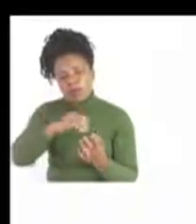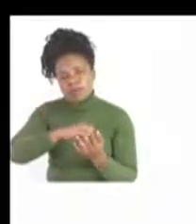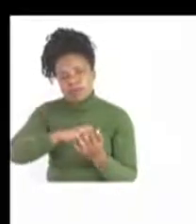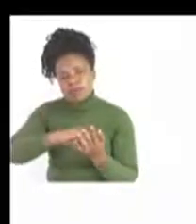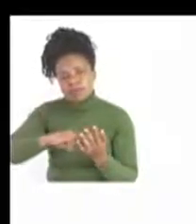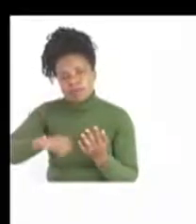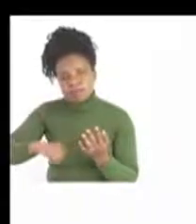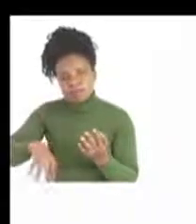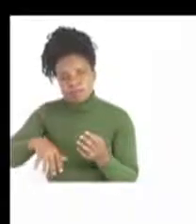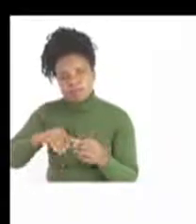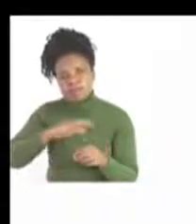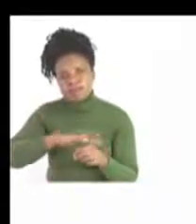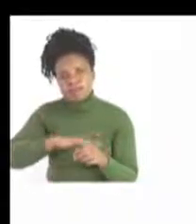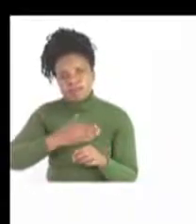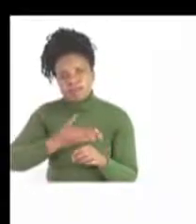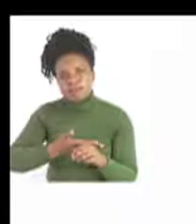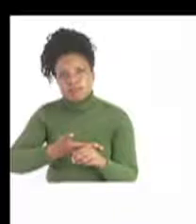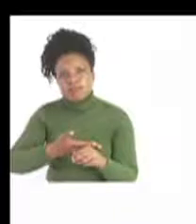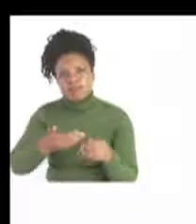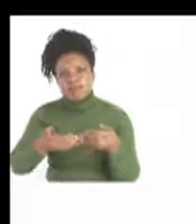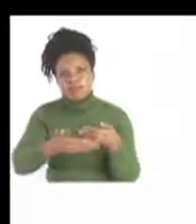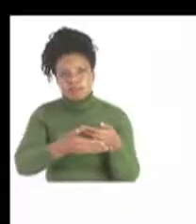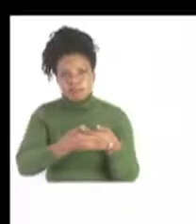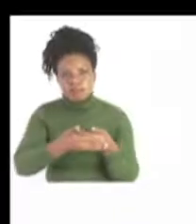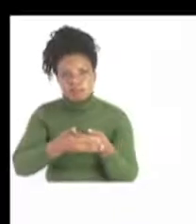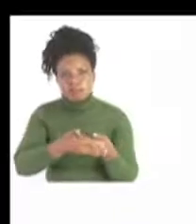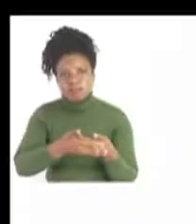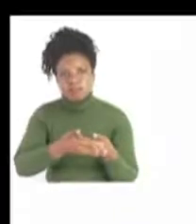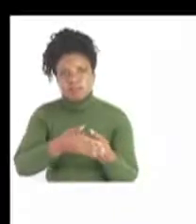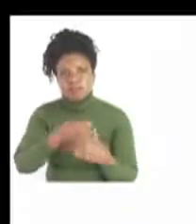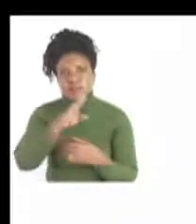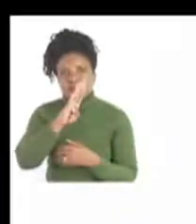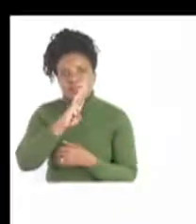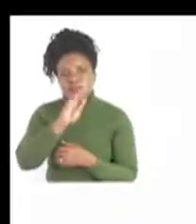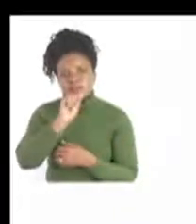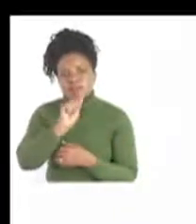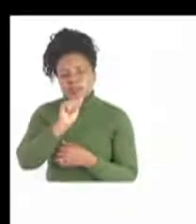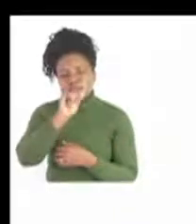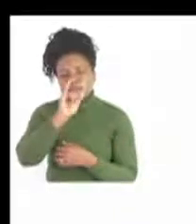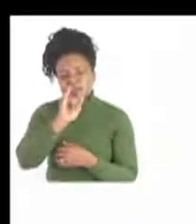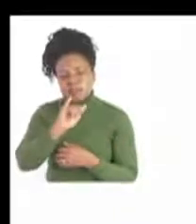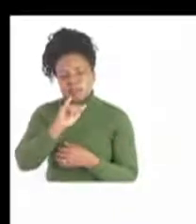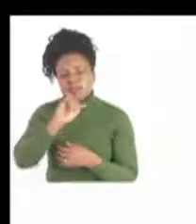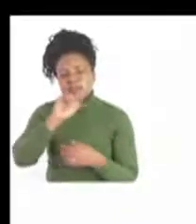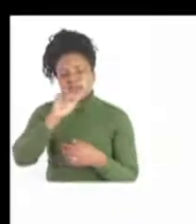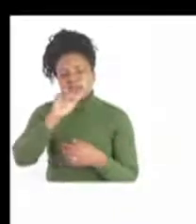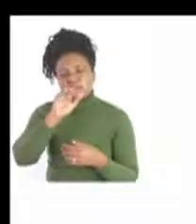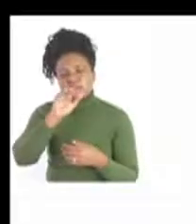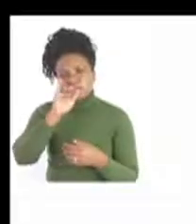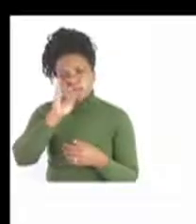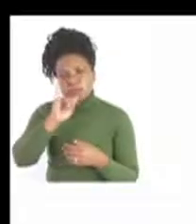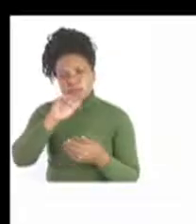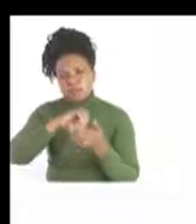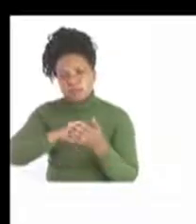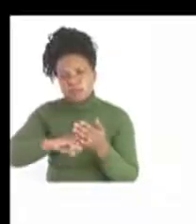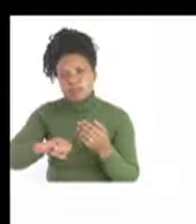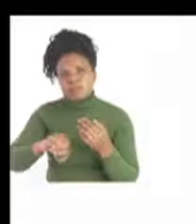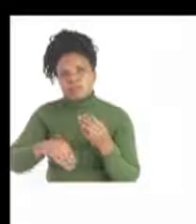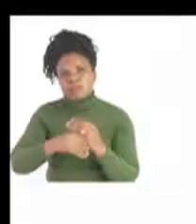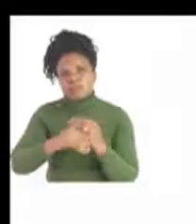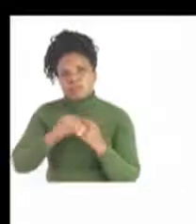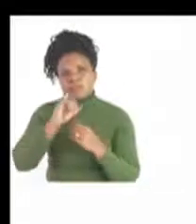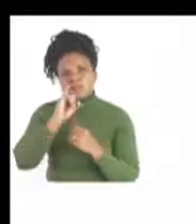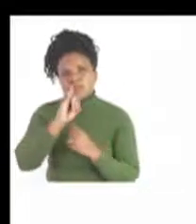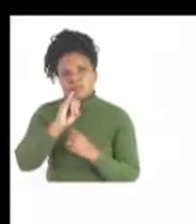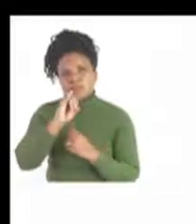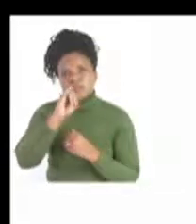babies. In today's lesson, we will learn the plurals of words ending in O,